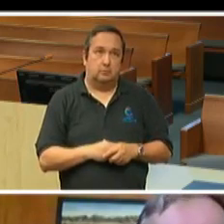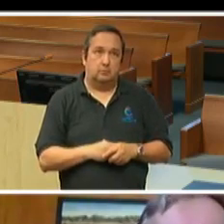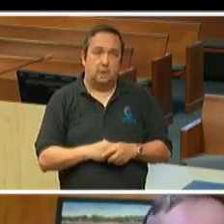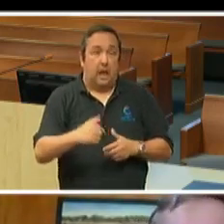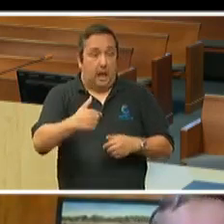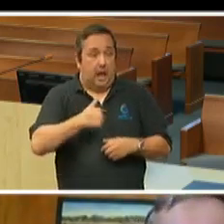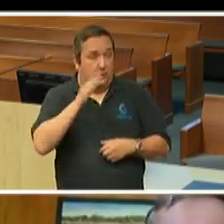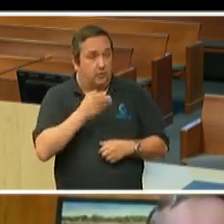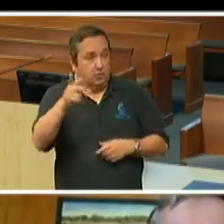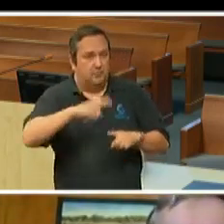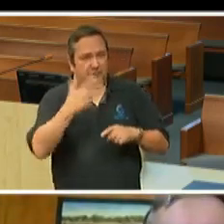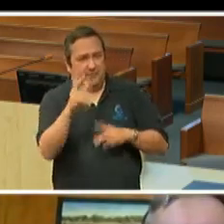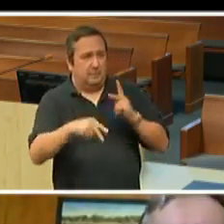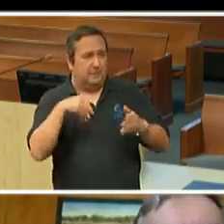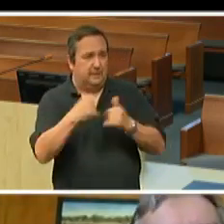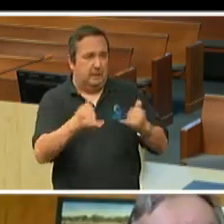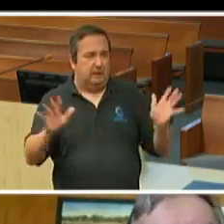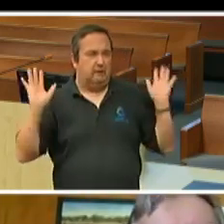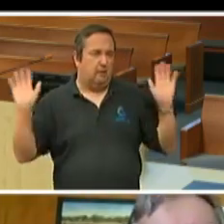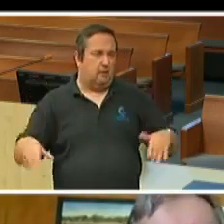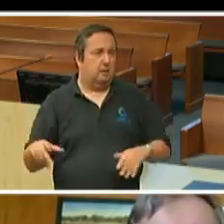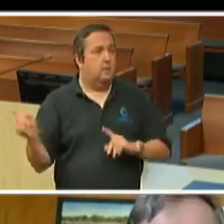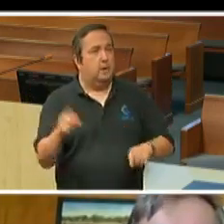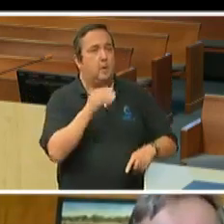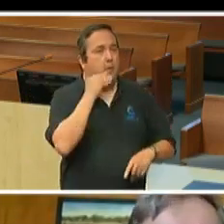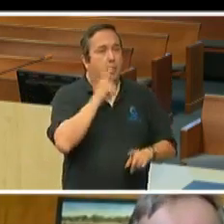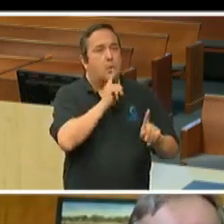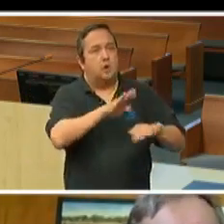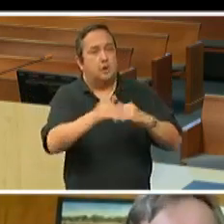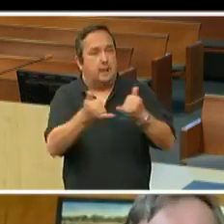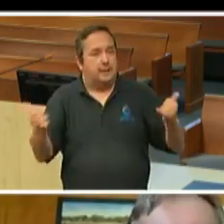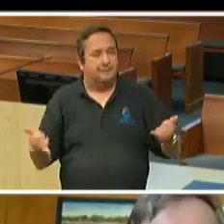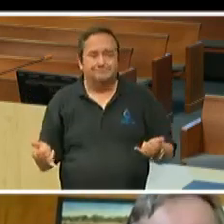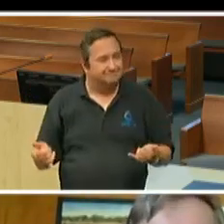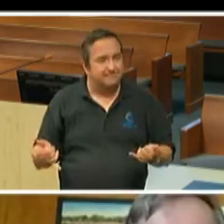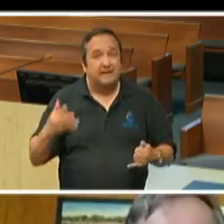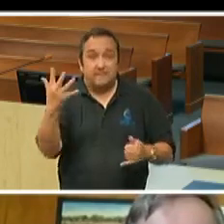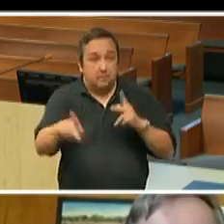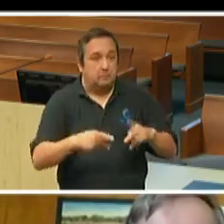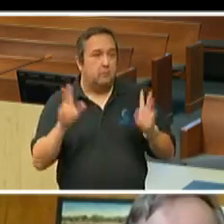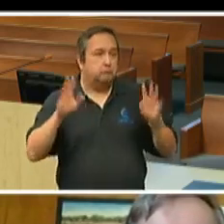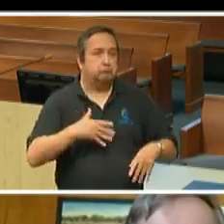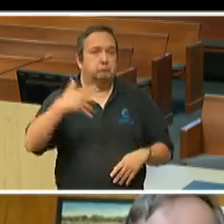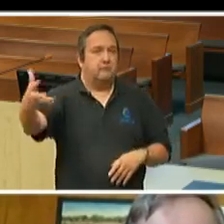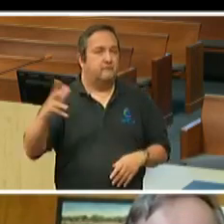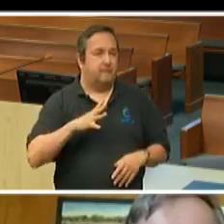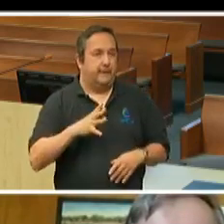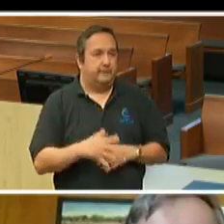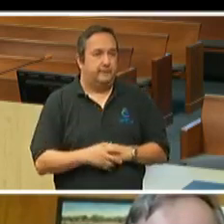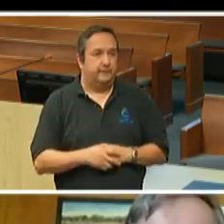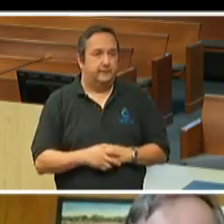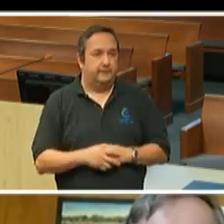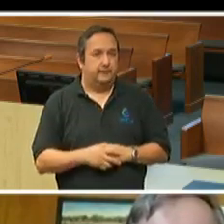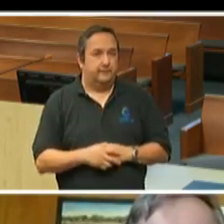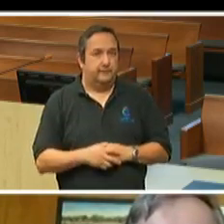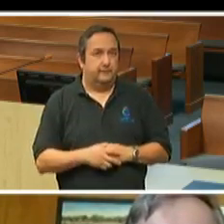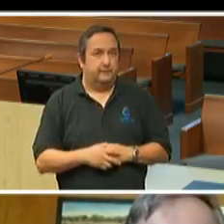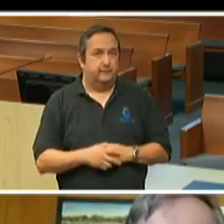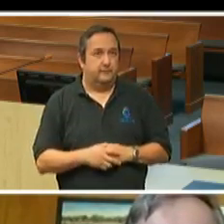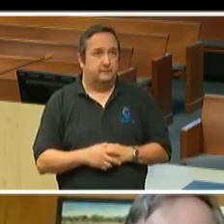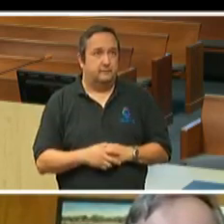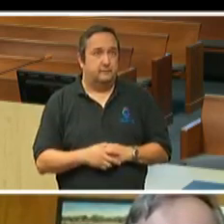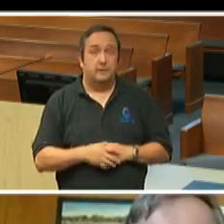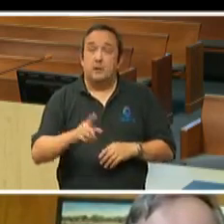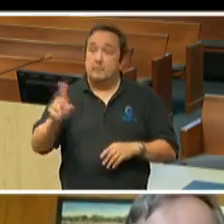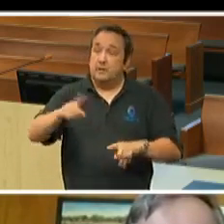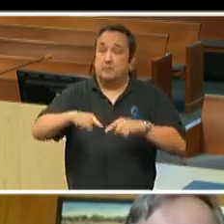I would have gone, but there were 5 people in line. So I went home and ordered online. That's not what they do. They get in line. Right. But I also think if you, no